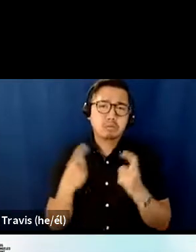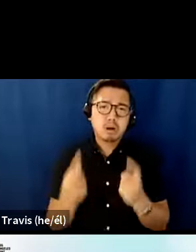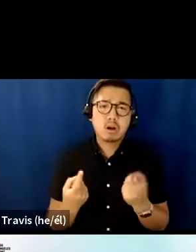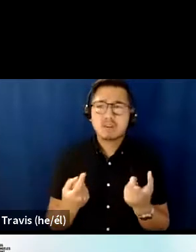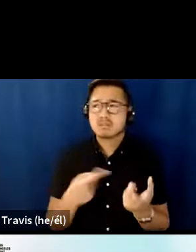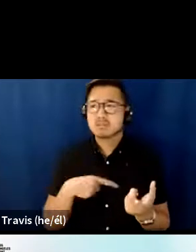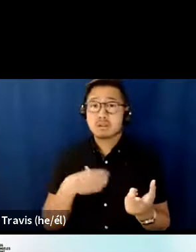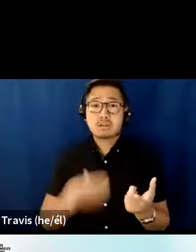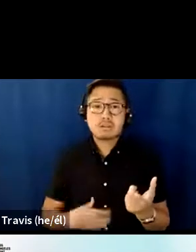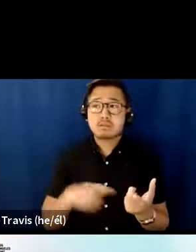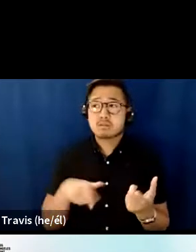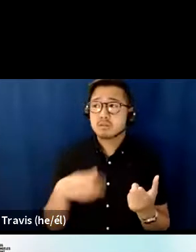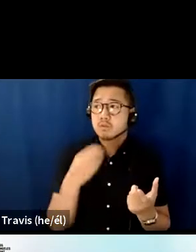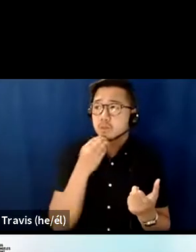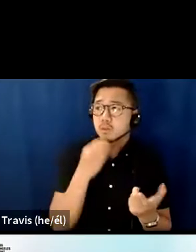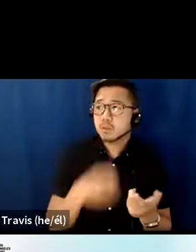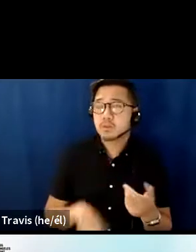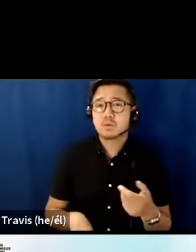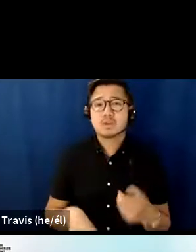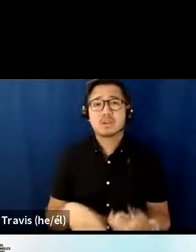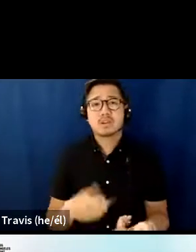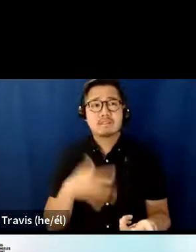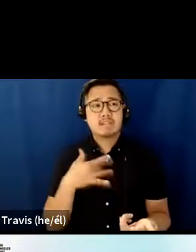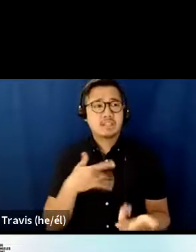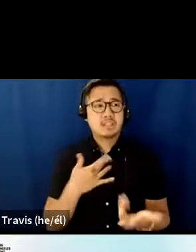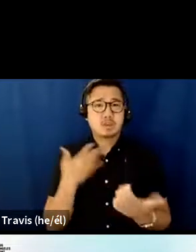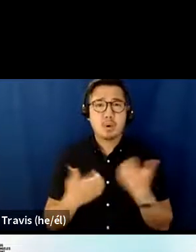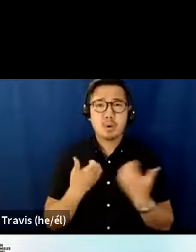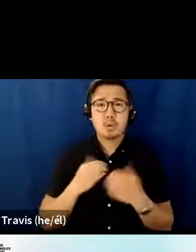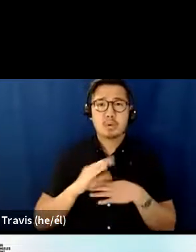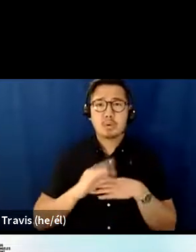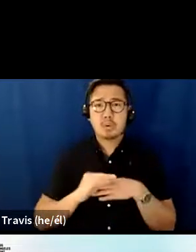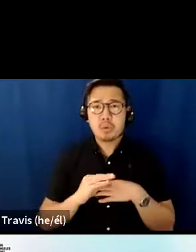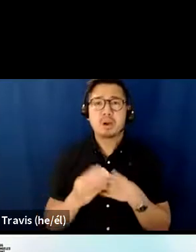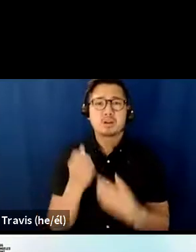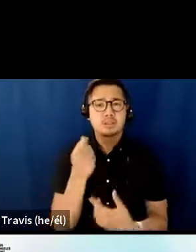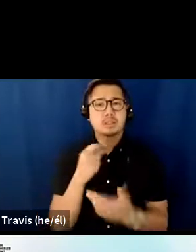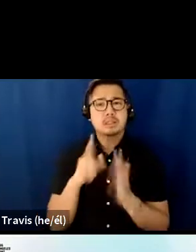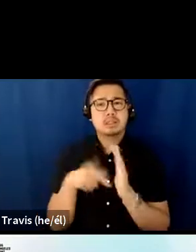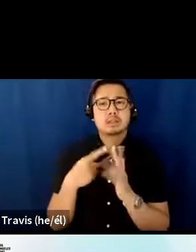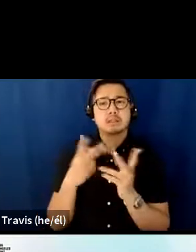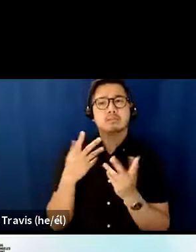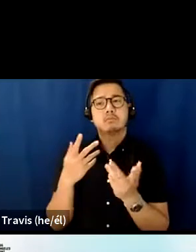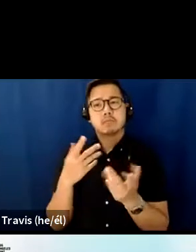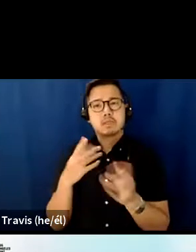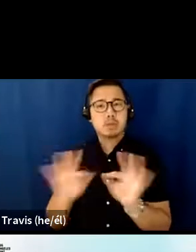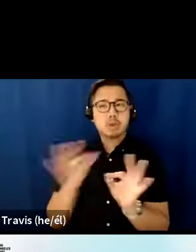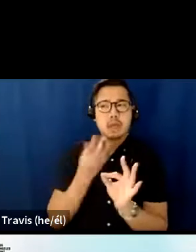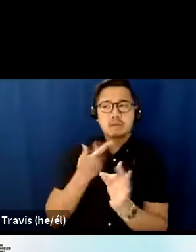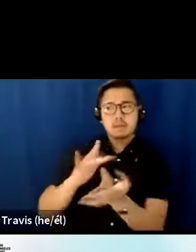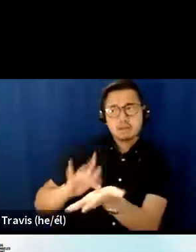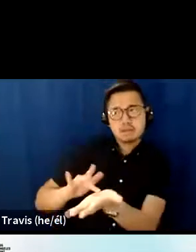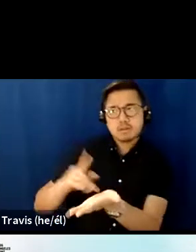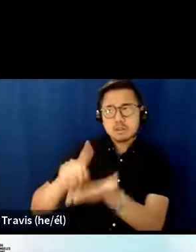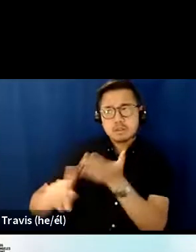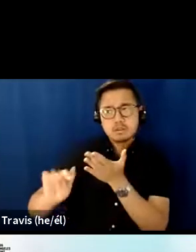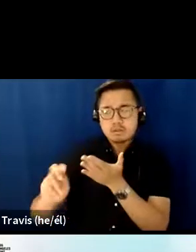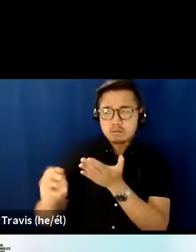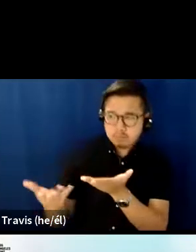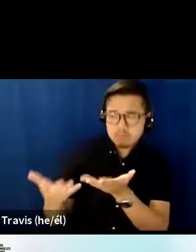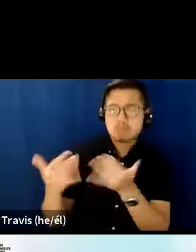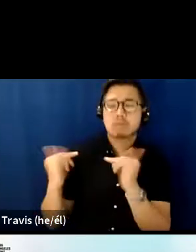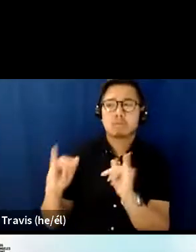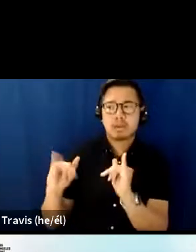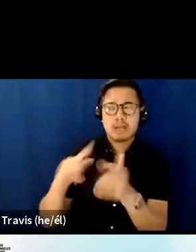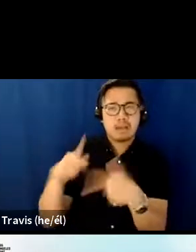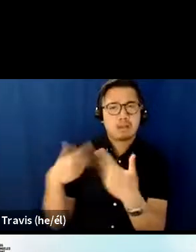you about something, to call you in, call you out? We take it differently sometimes. So, and that's how I see